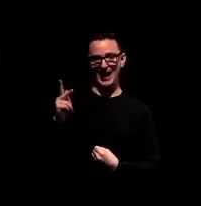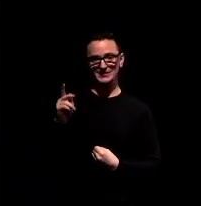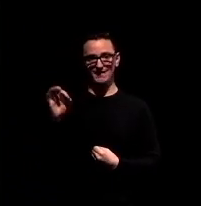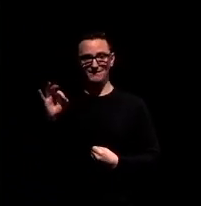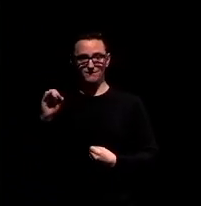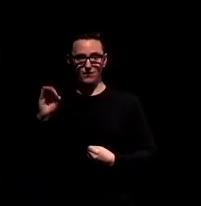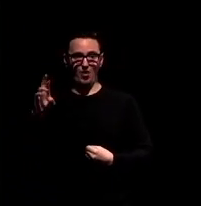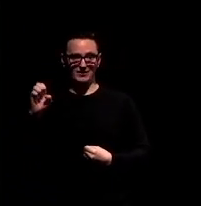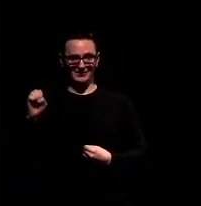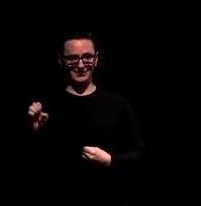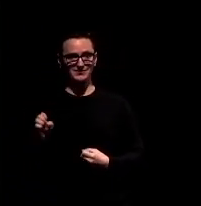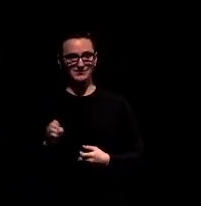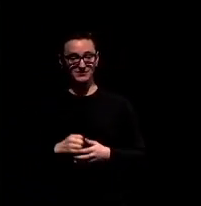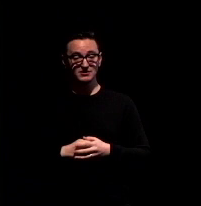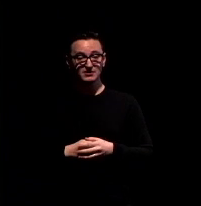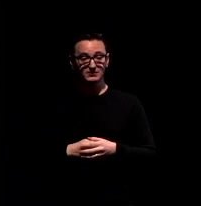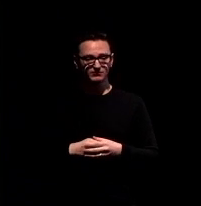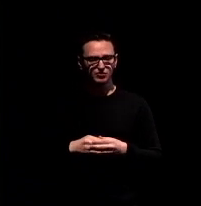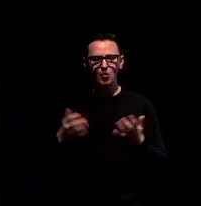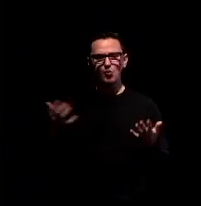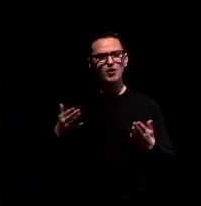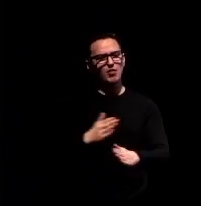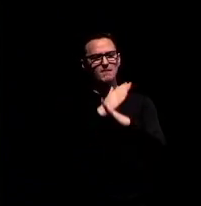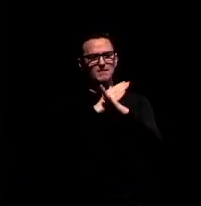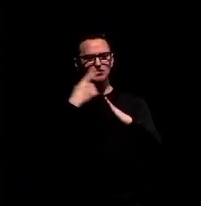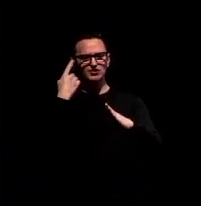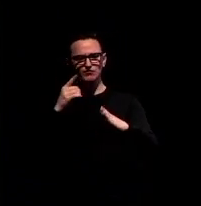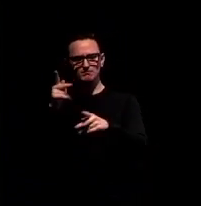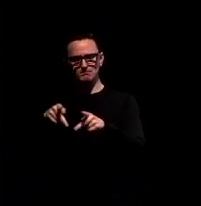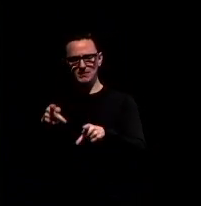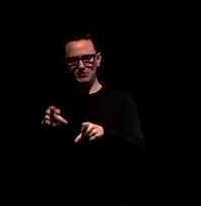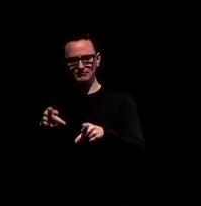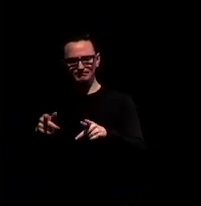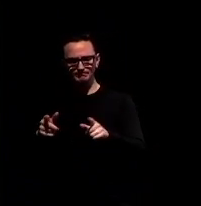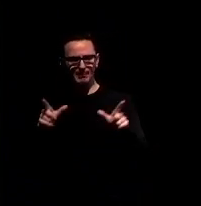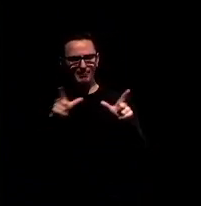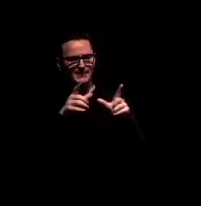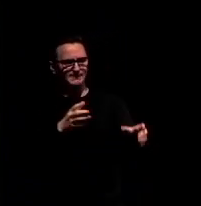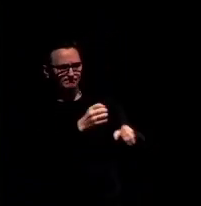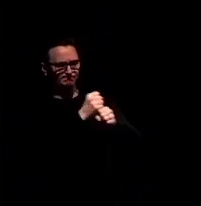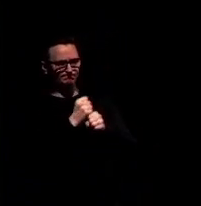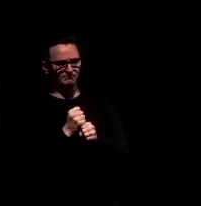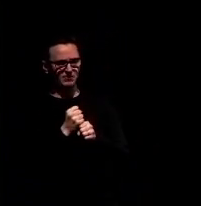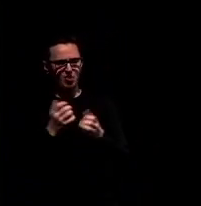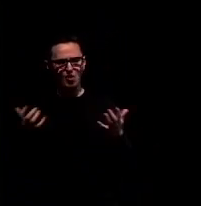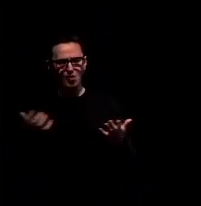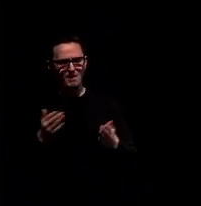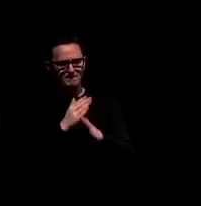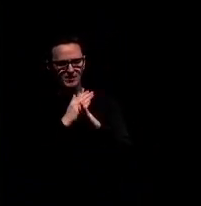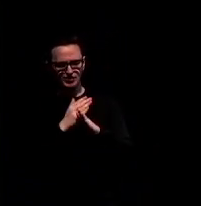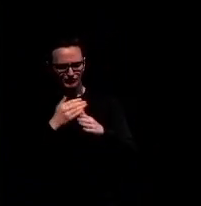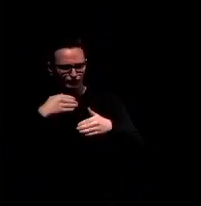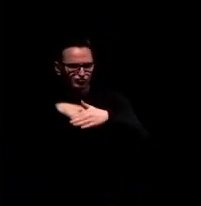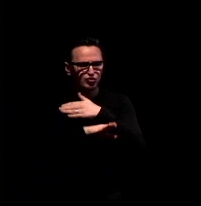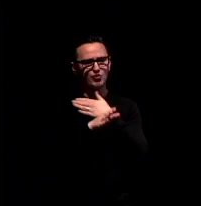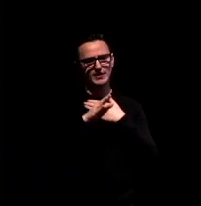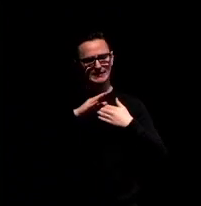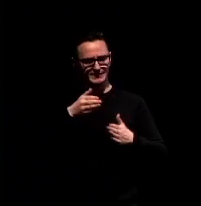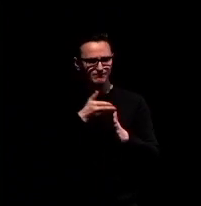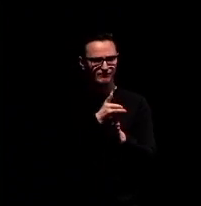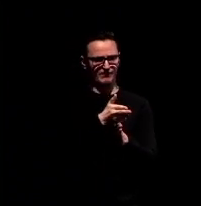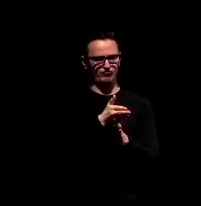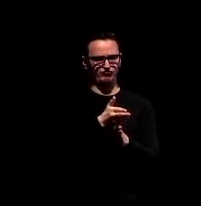people from becoming licensed, right? What are those barriers to even getting into the field? What can we do in terms of our practices,